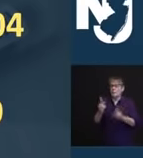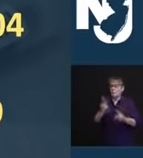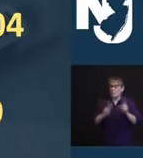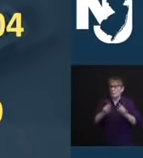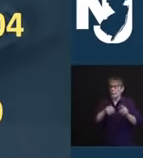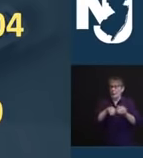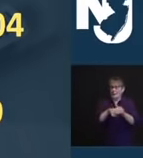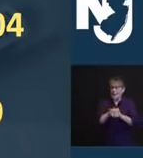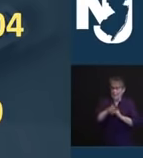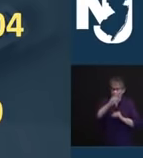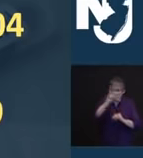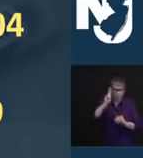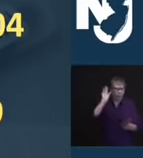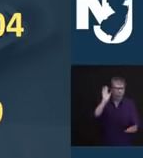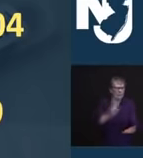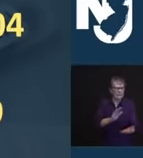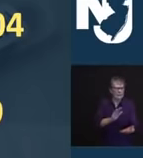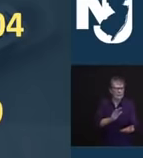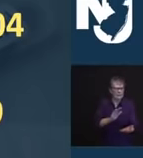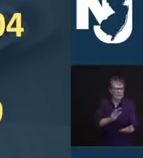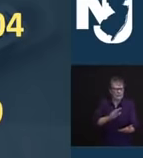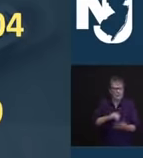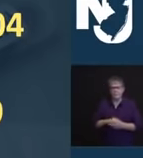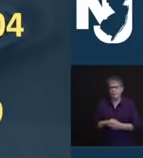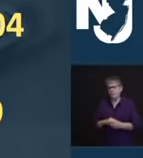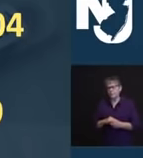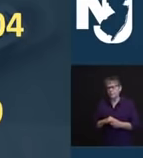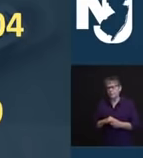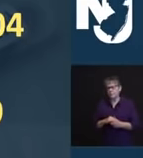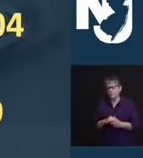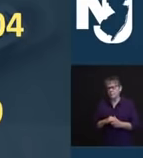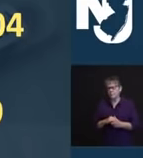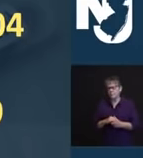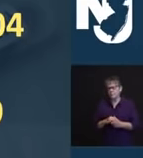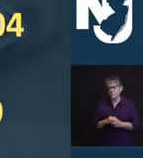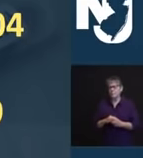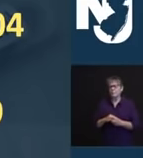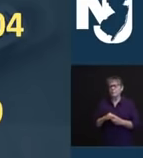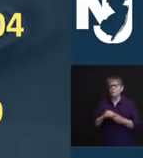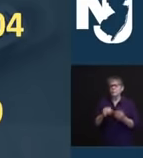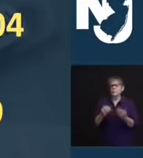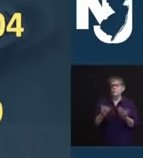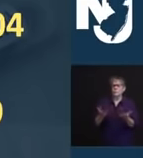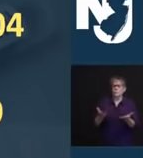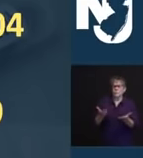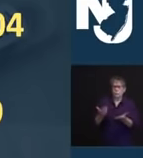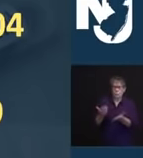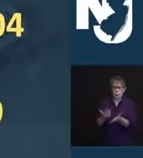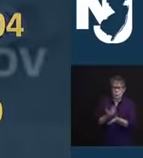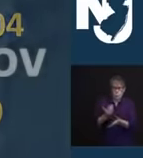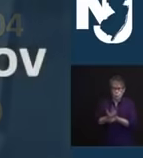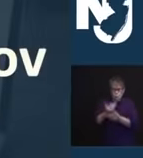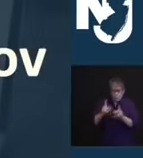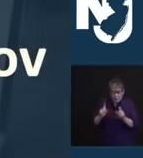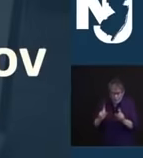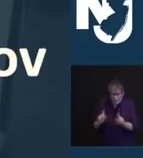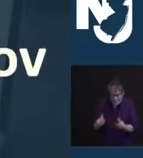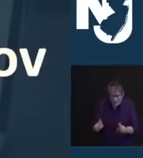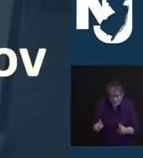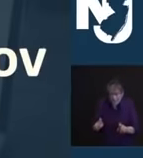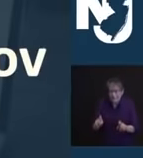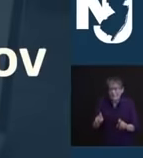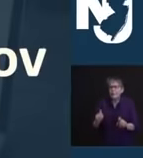3,199 new PCR positive cases today, which have been reported, will require hospitalization. Stability in